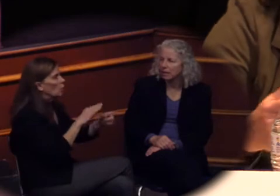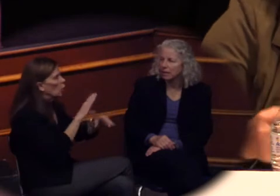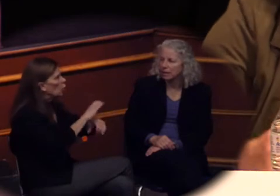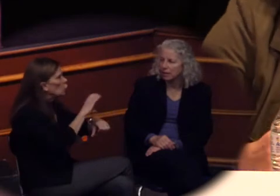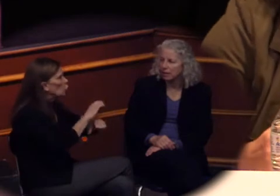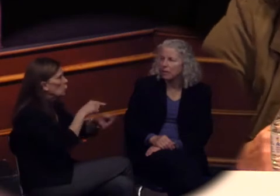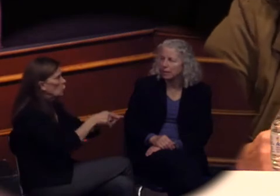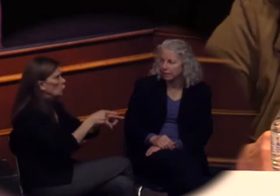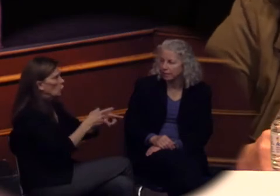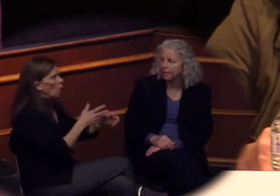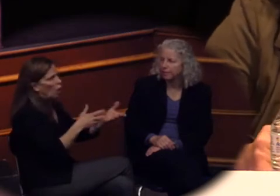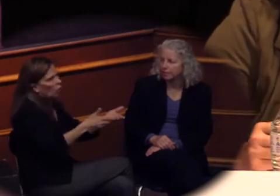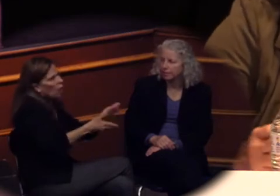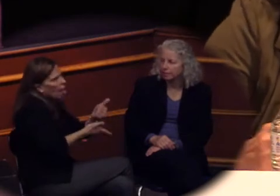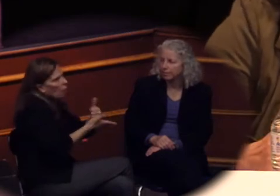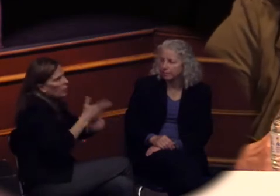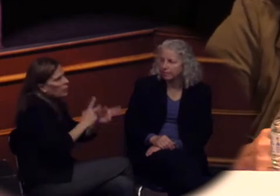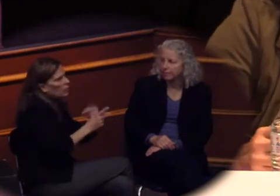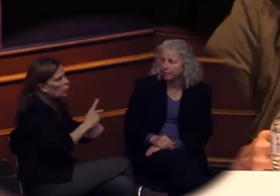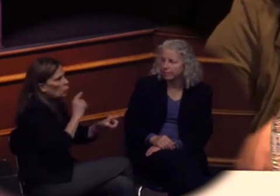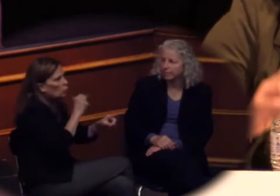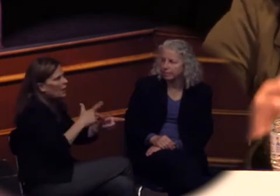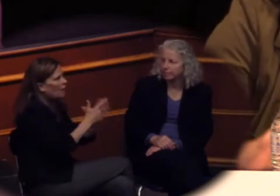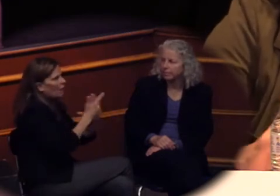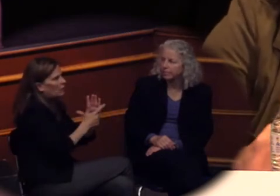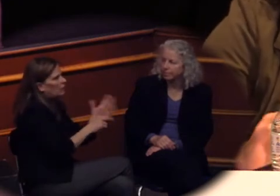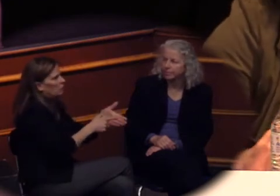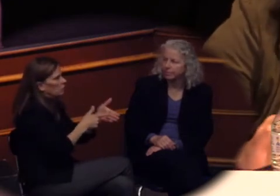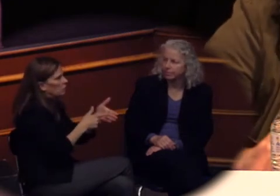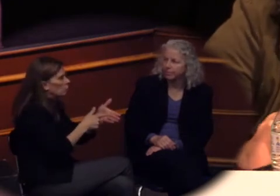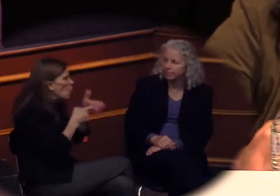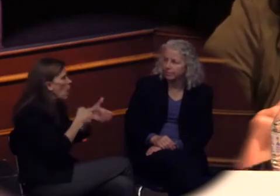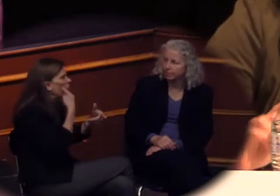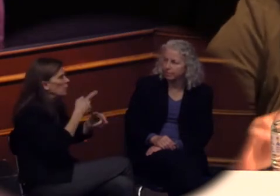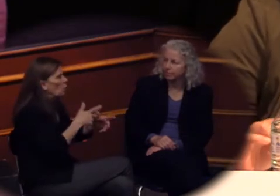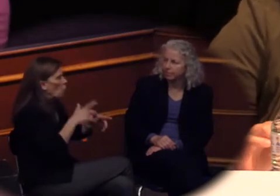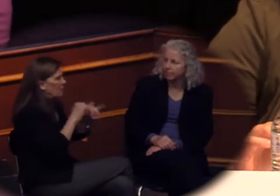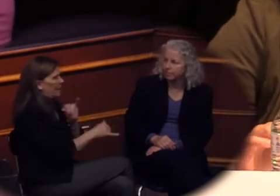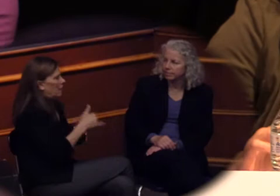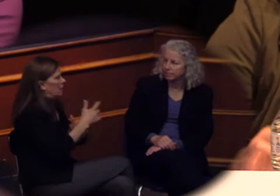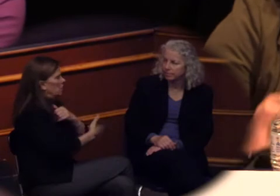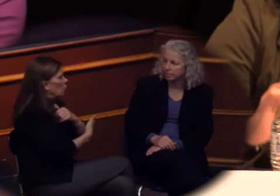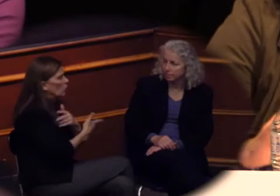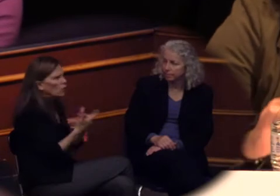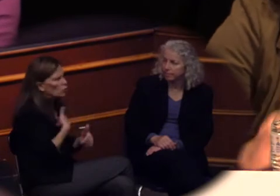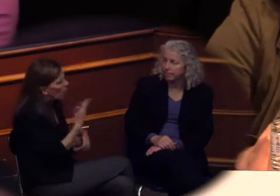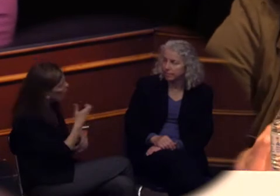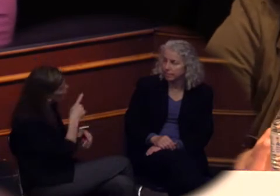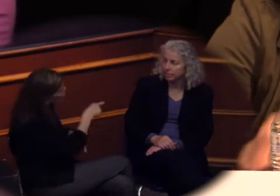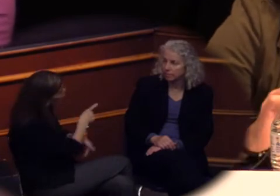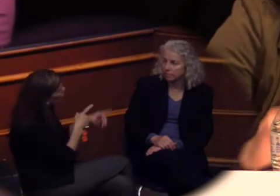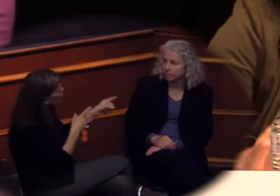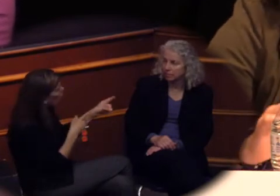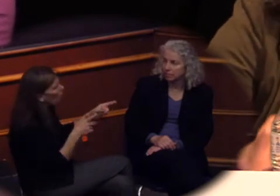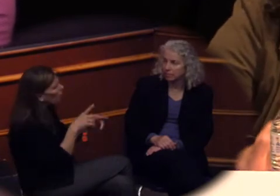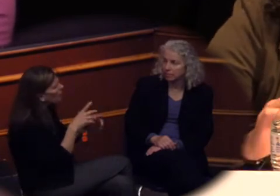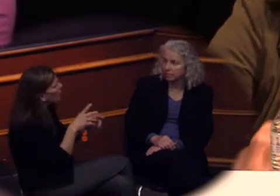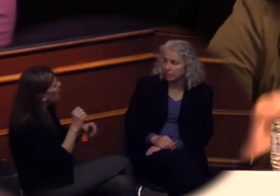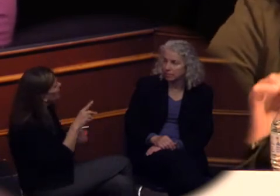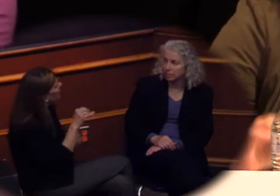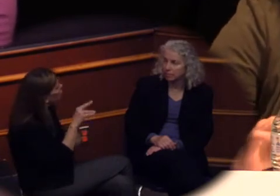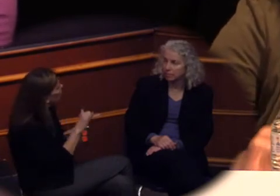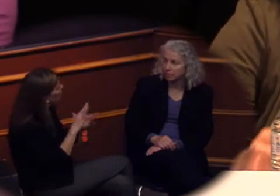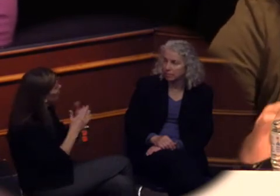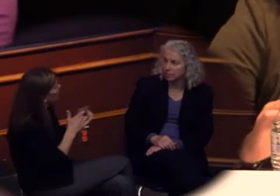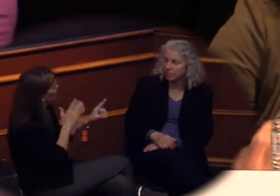to be in this country. What I'd like to know is what your position is on sanctuary cities and how would you handle this